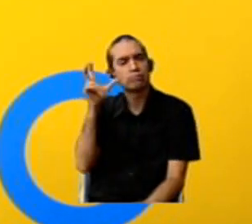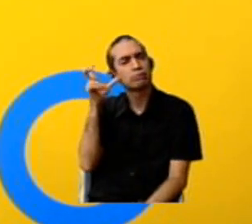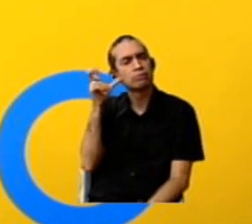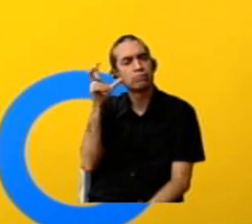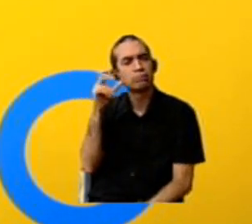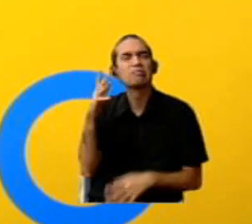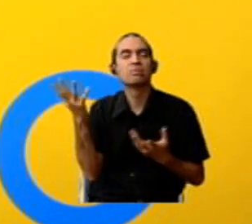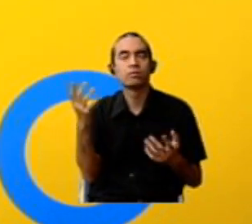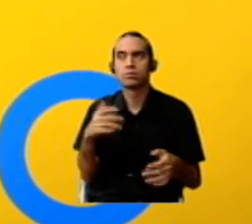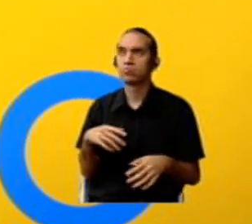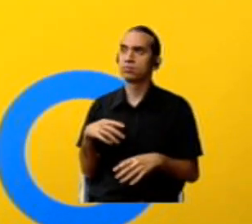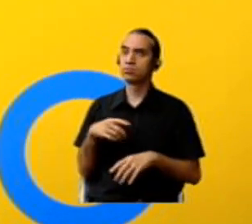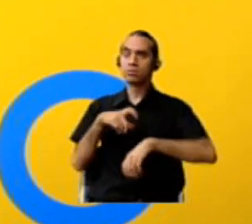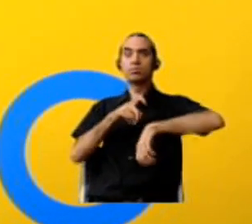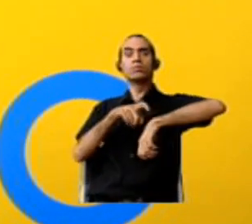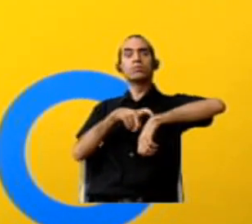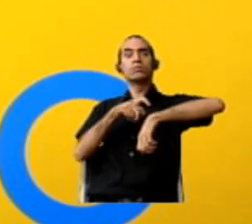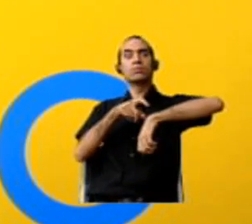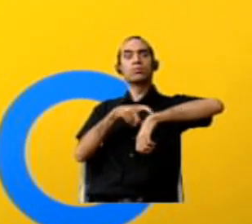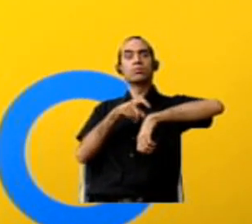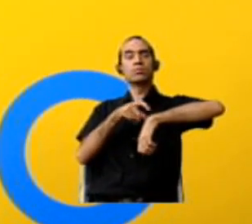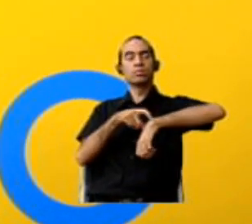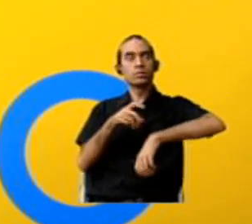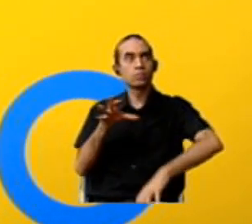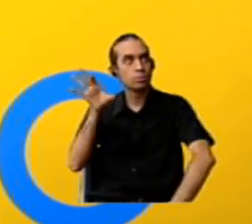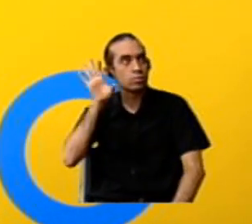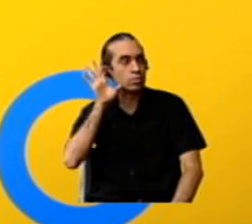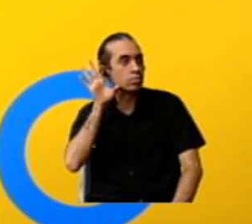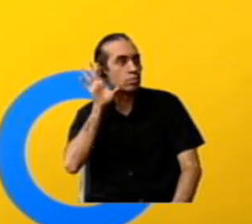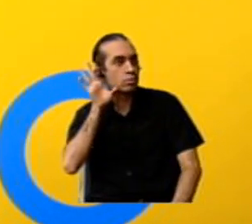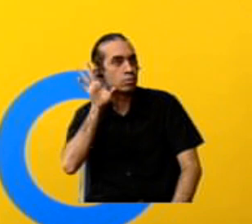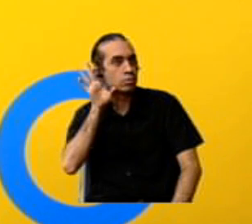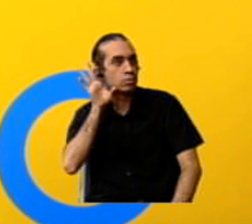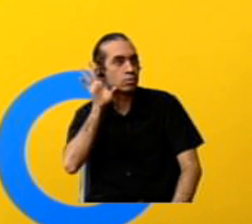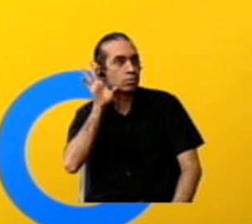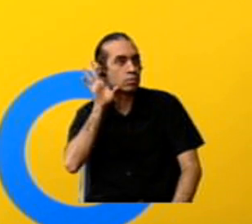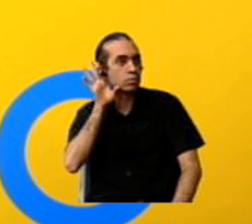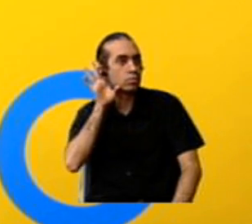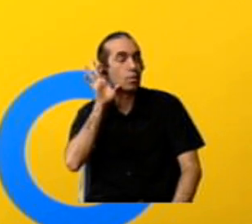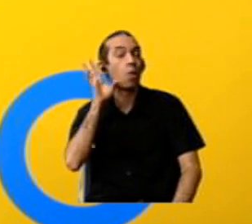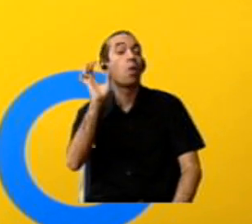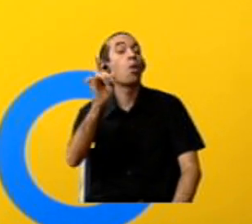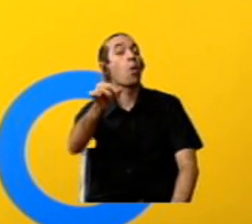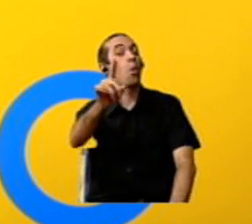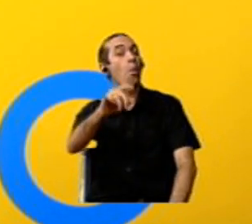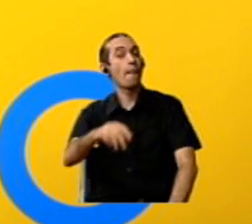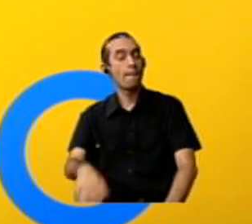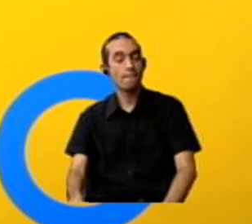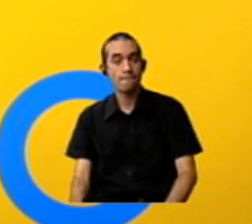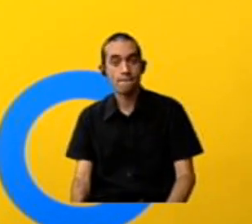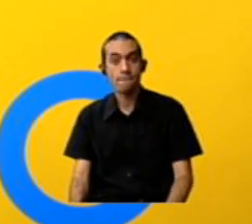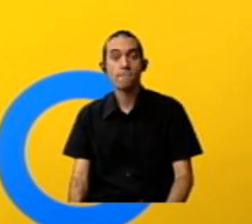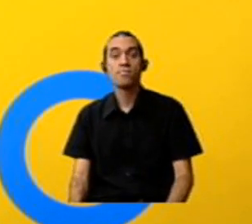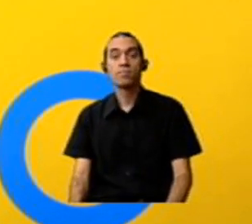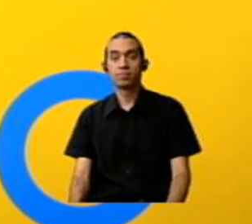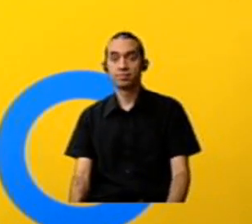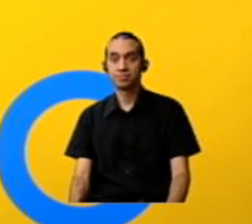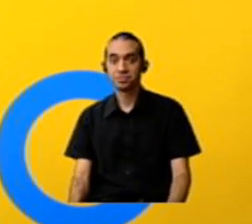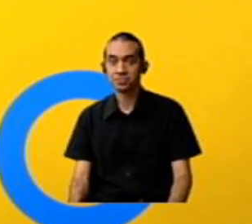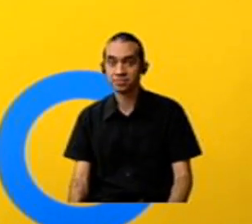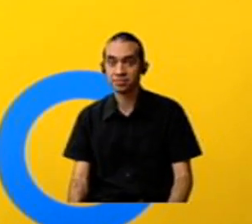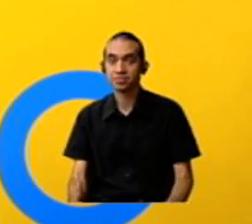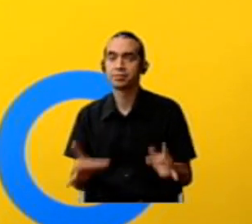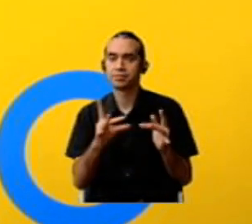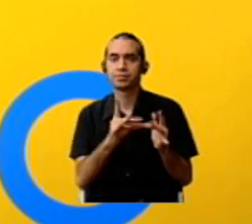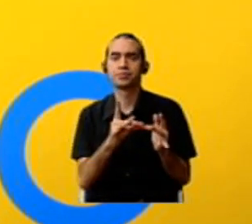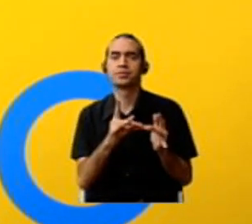know what time is it? Okay, let's listen to this. Oh, we have a